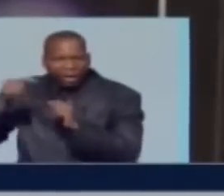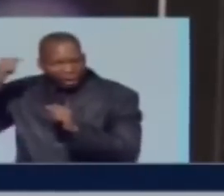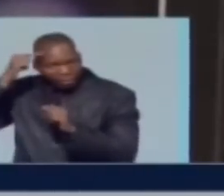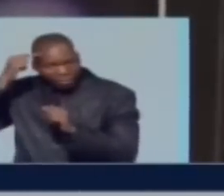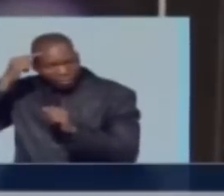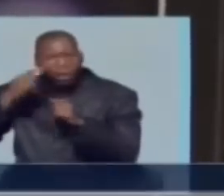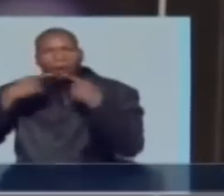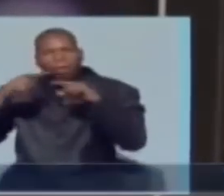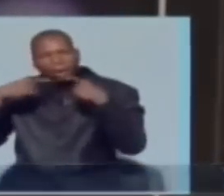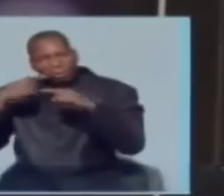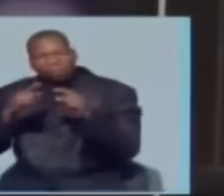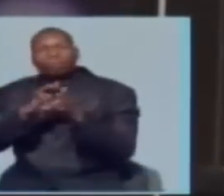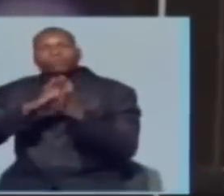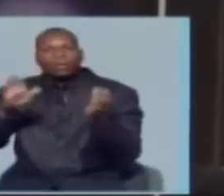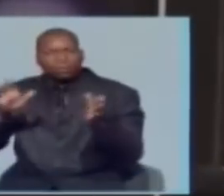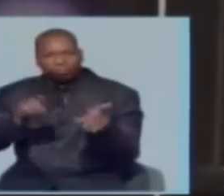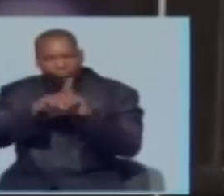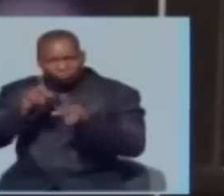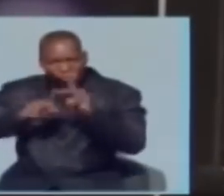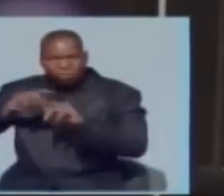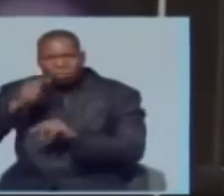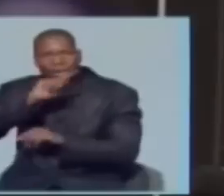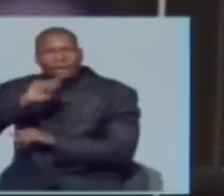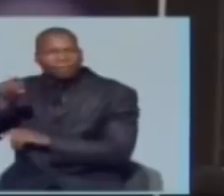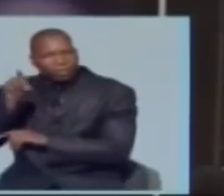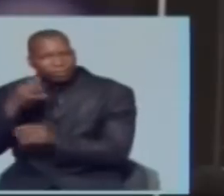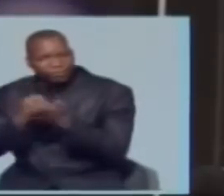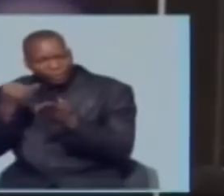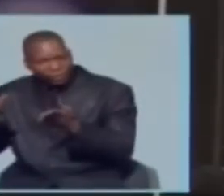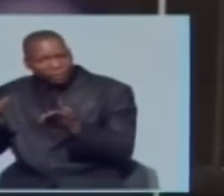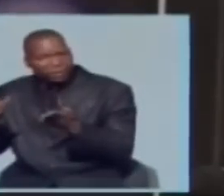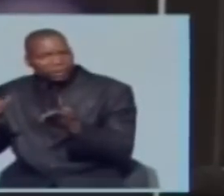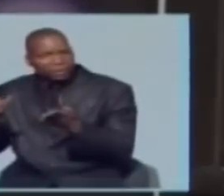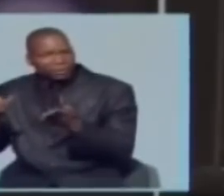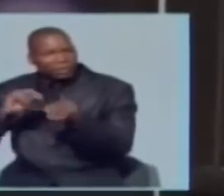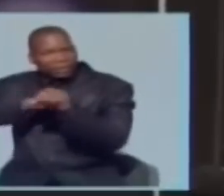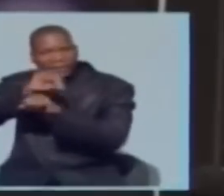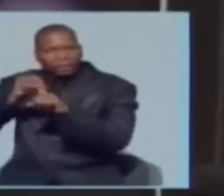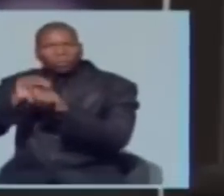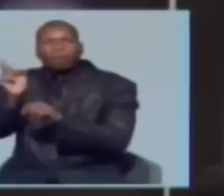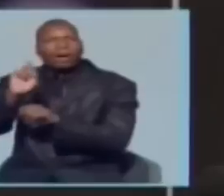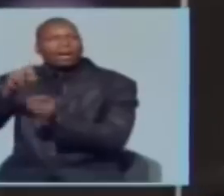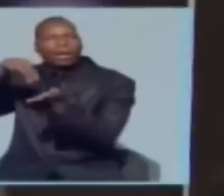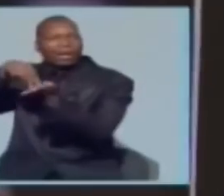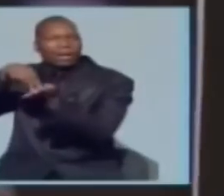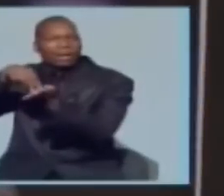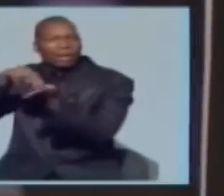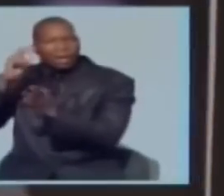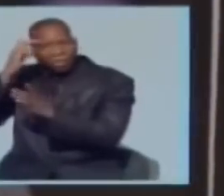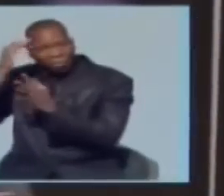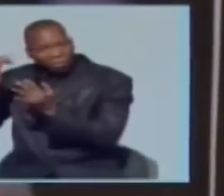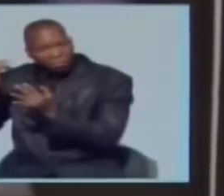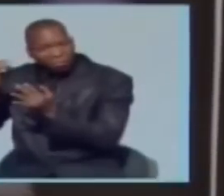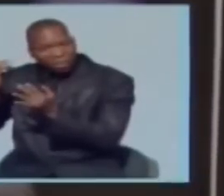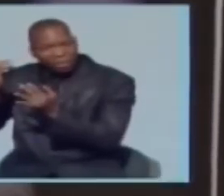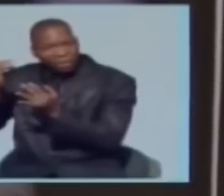government and critics on the matter, but where does the nation truly stand? Is there hope to recover from the